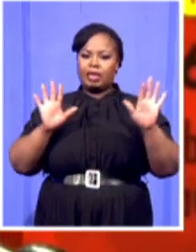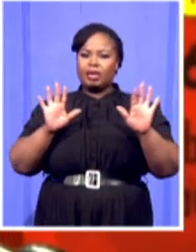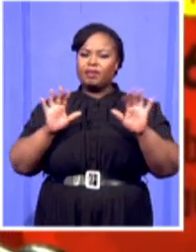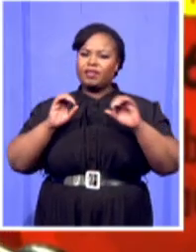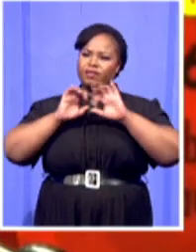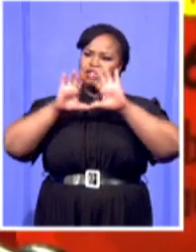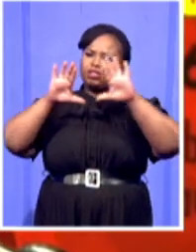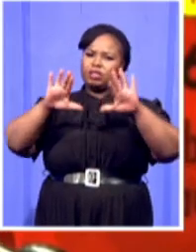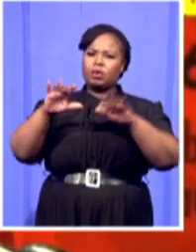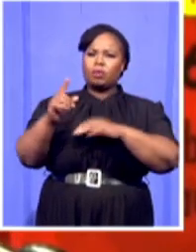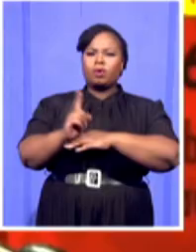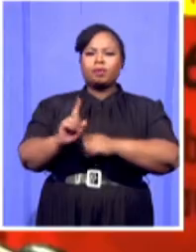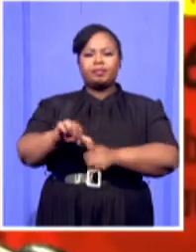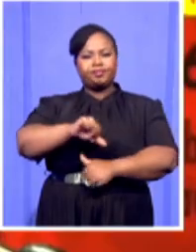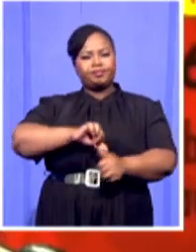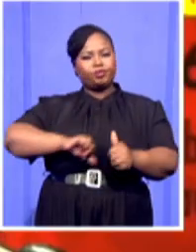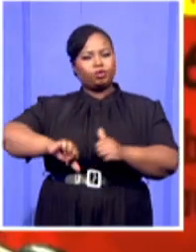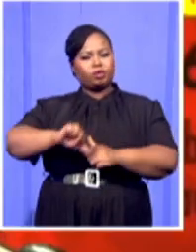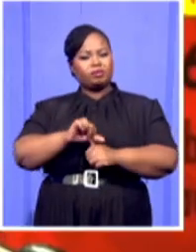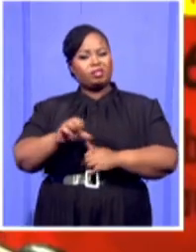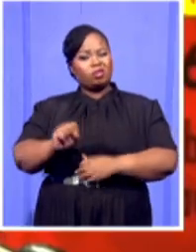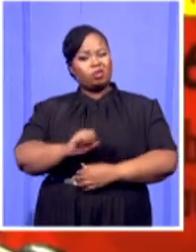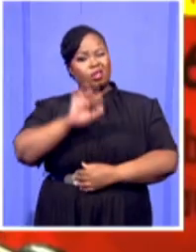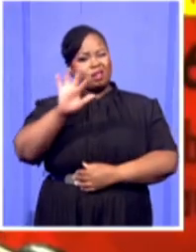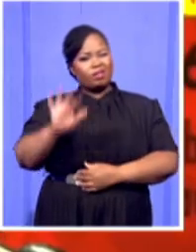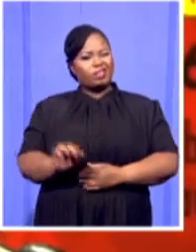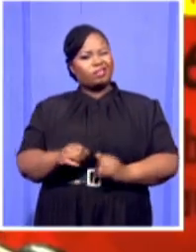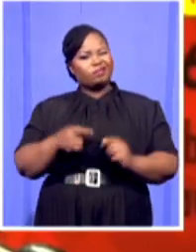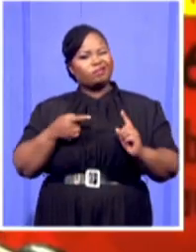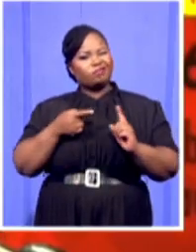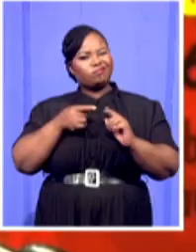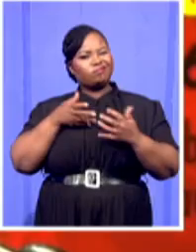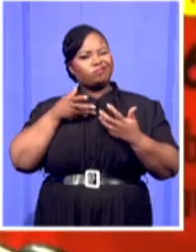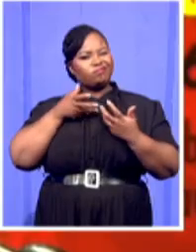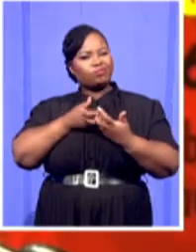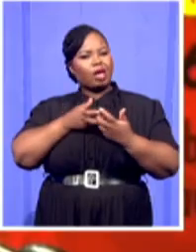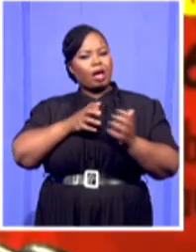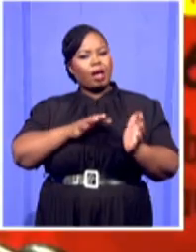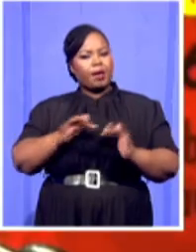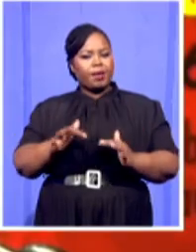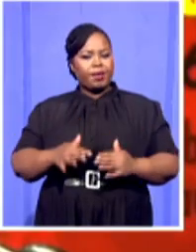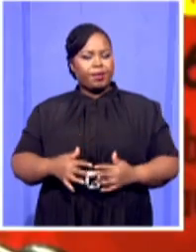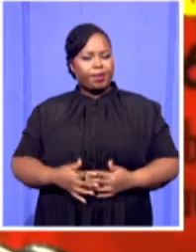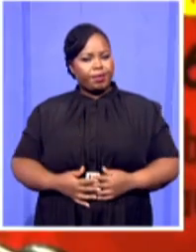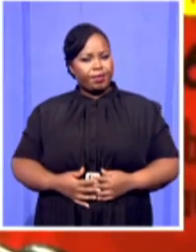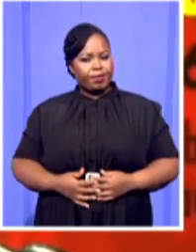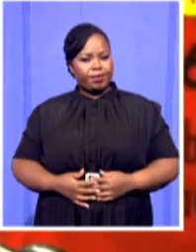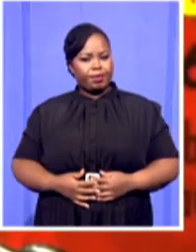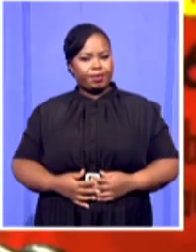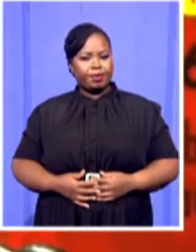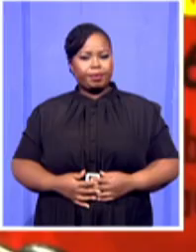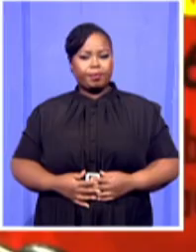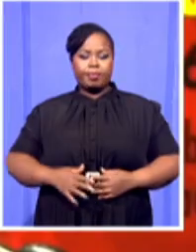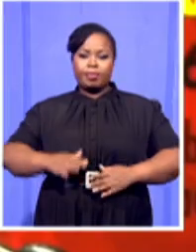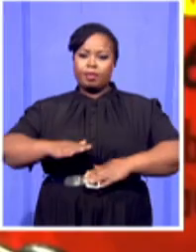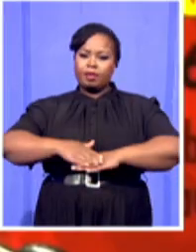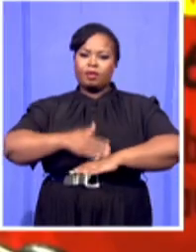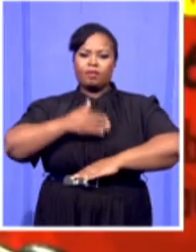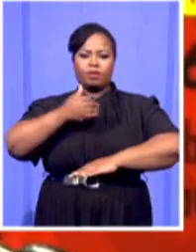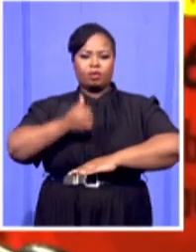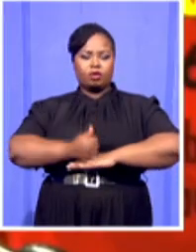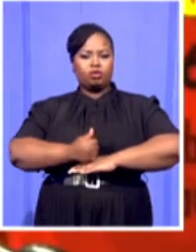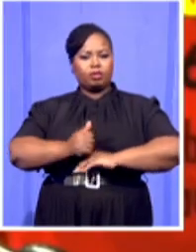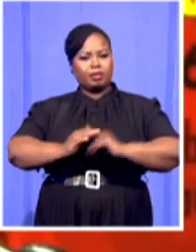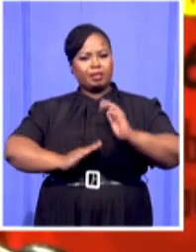in South Africa. What will be its South African characteristics? What is its foundation and